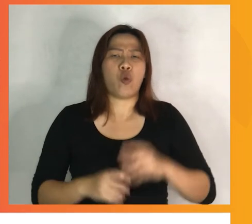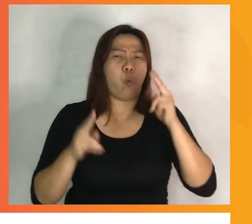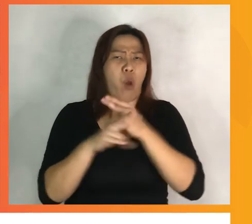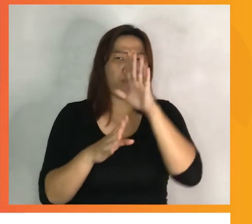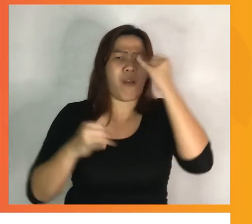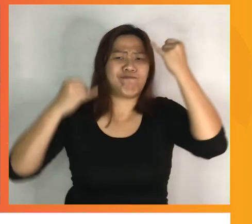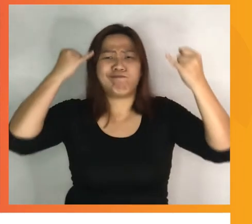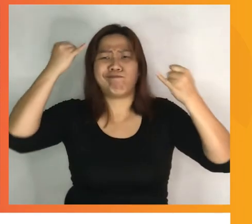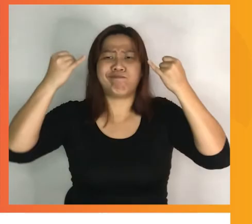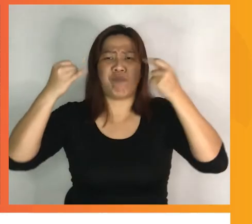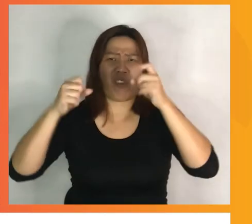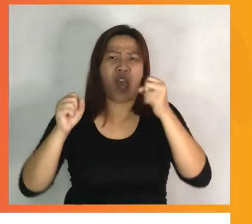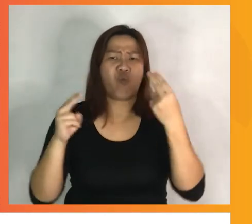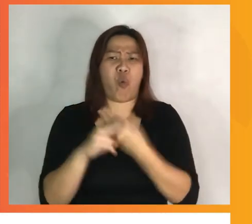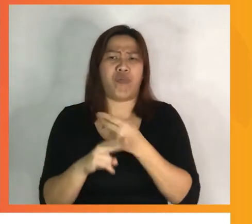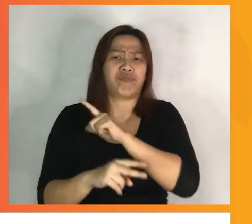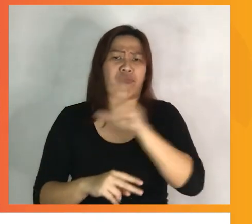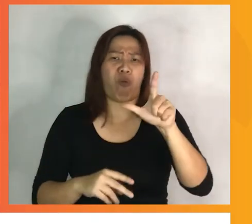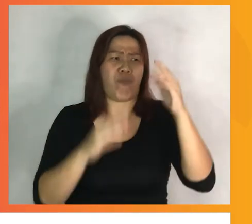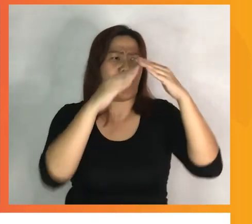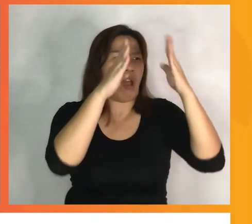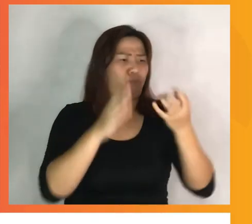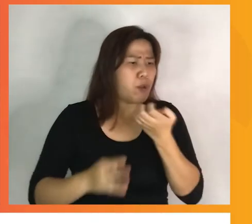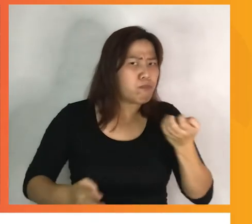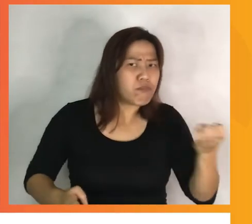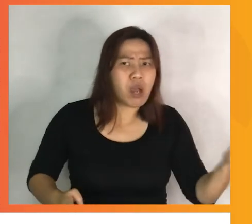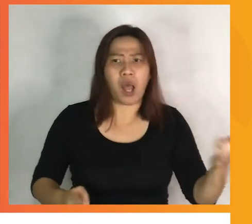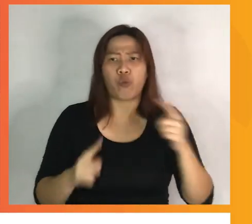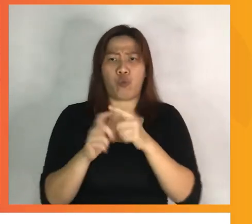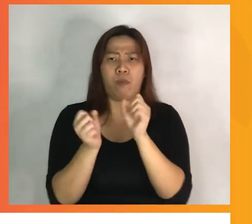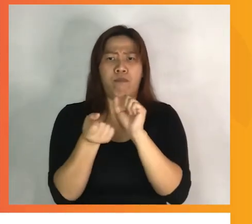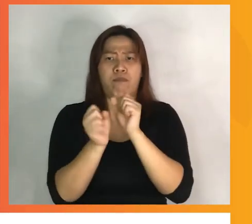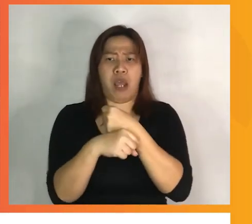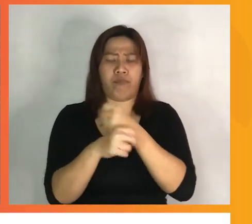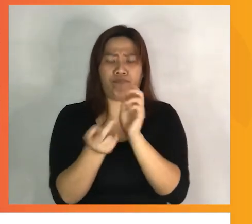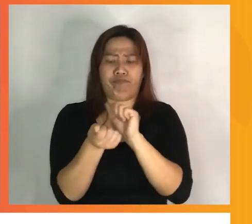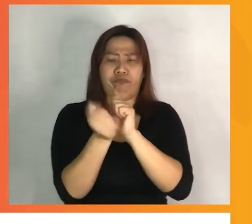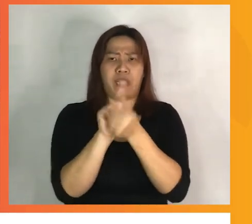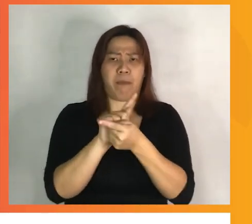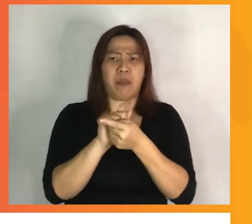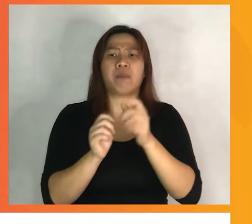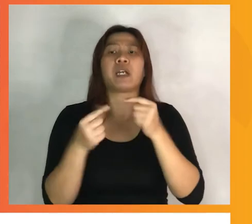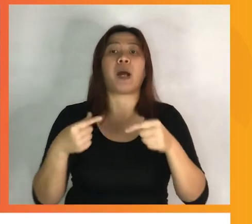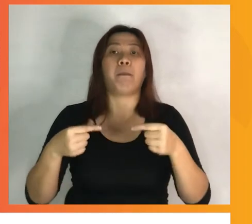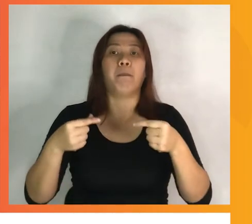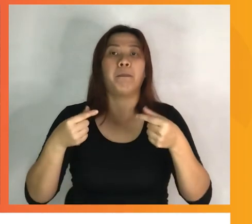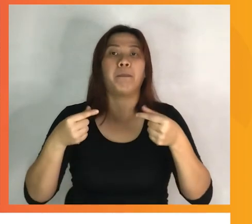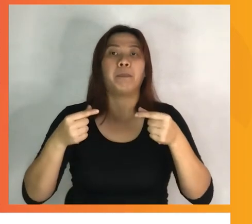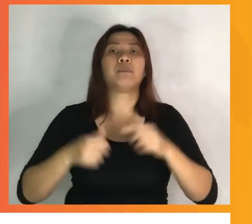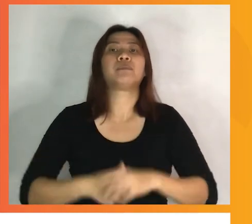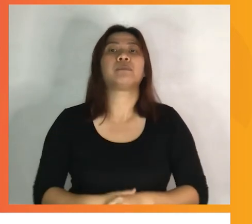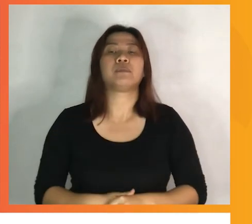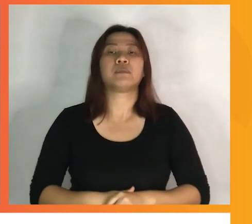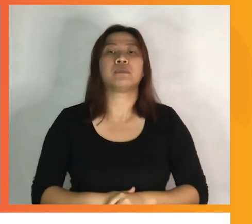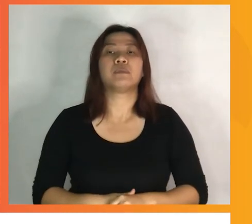Use your imagination. You can utilize all kinds of household equipment to make an